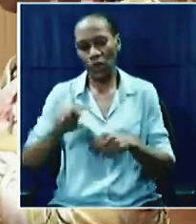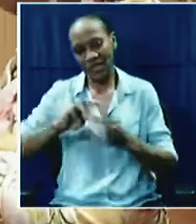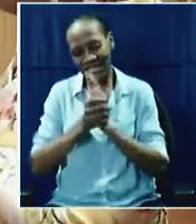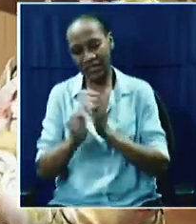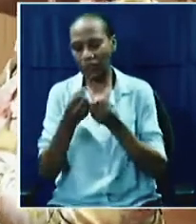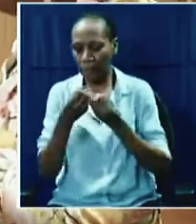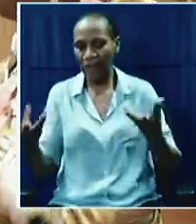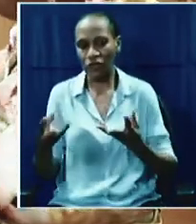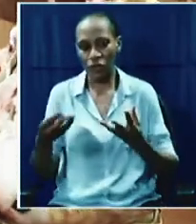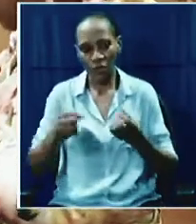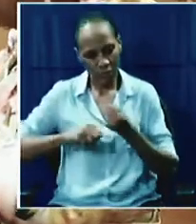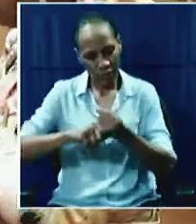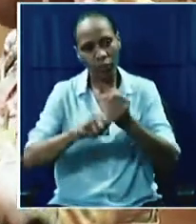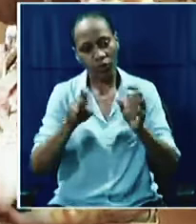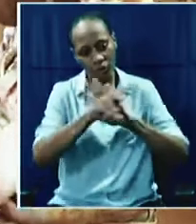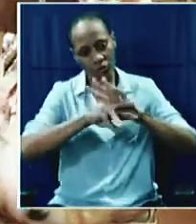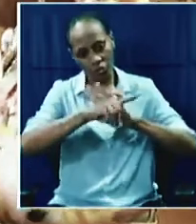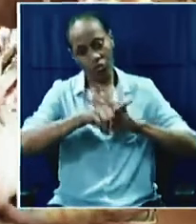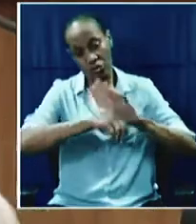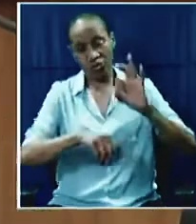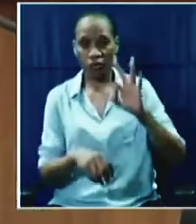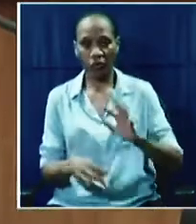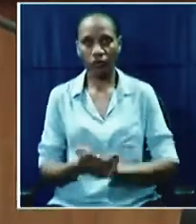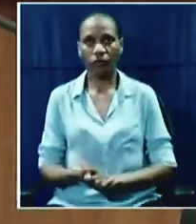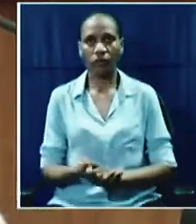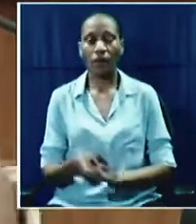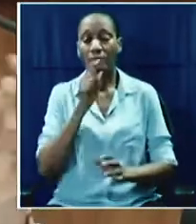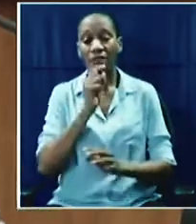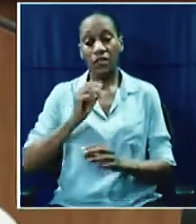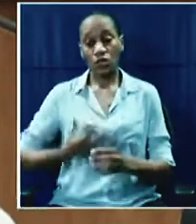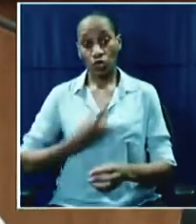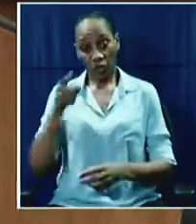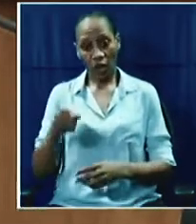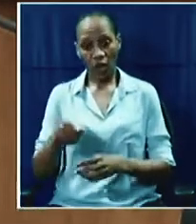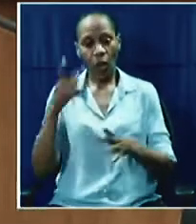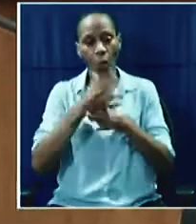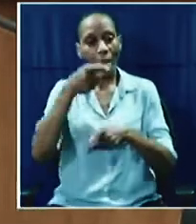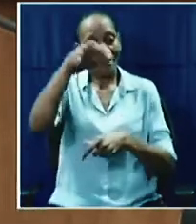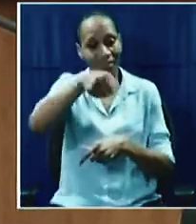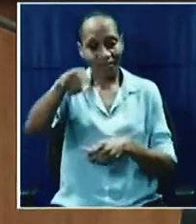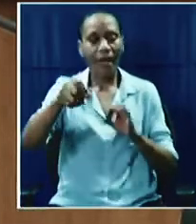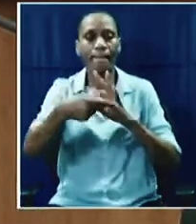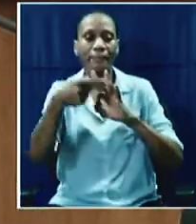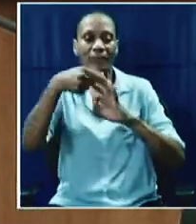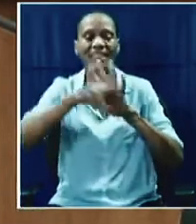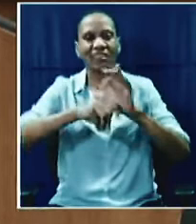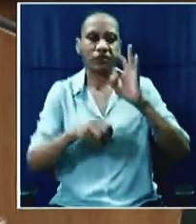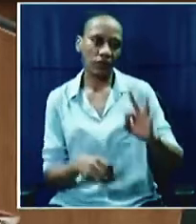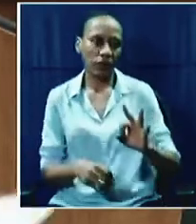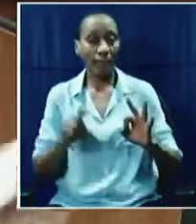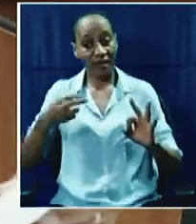that these skills can be shared. They'll be based in the district, but shared by the other